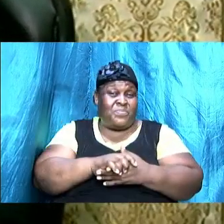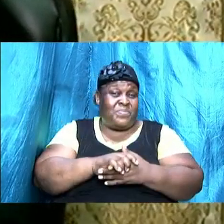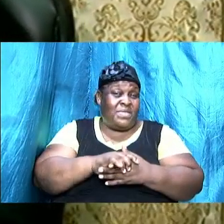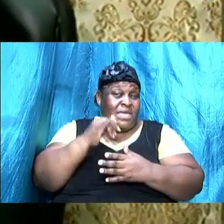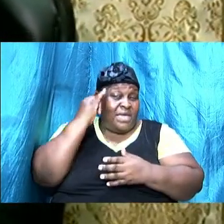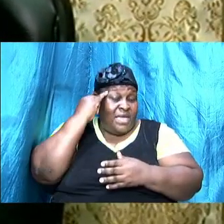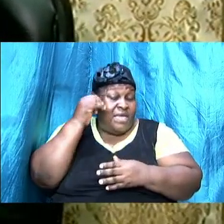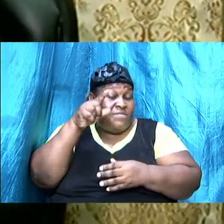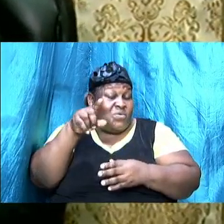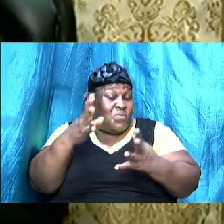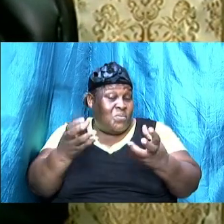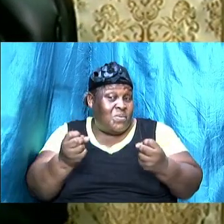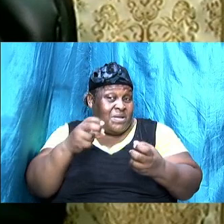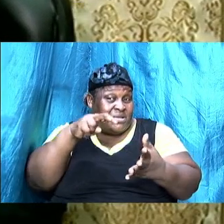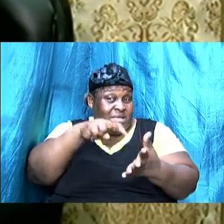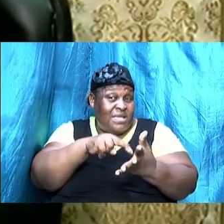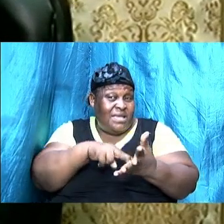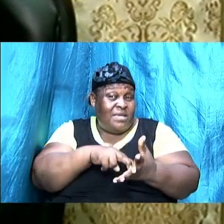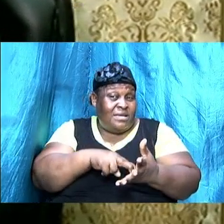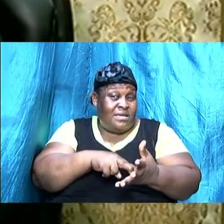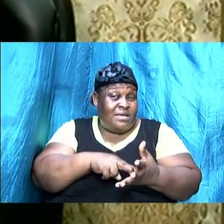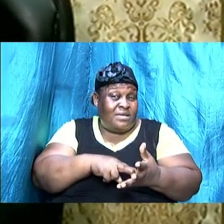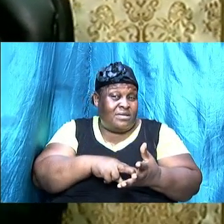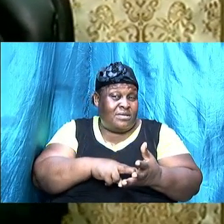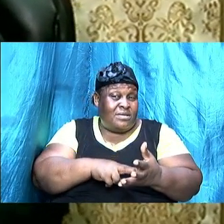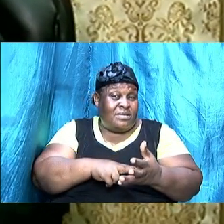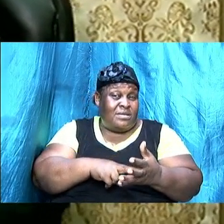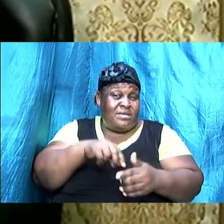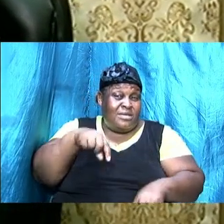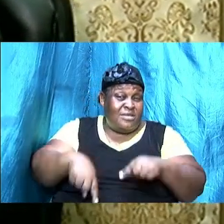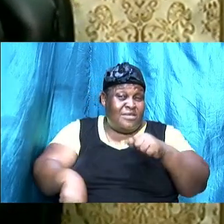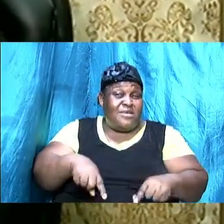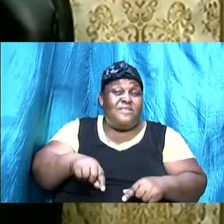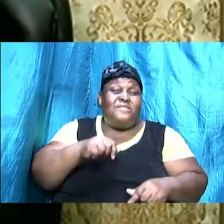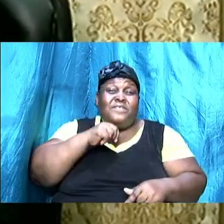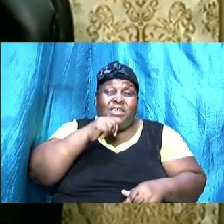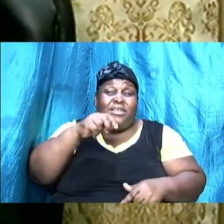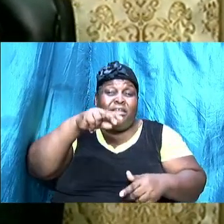up, but every time you try getting up, your feet just not